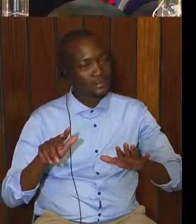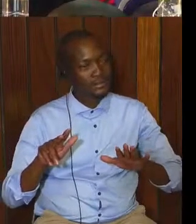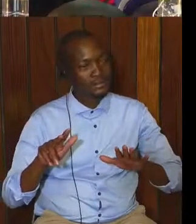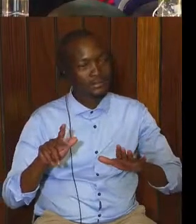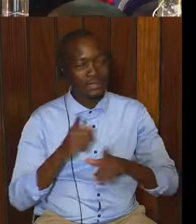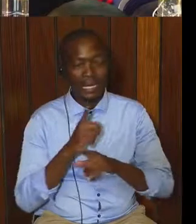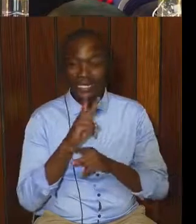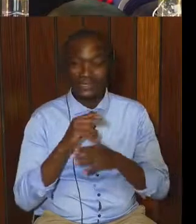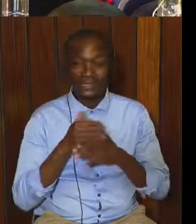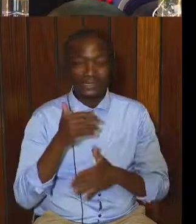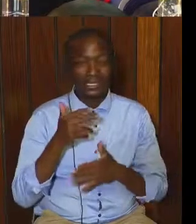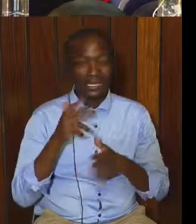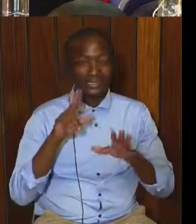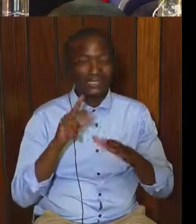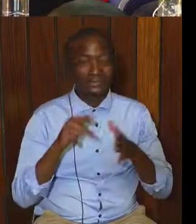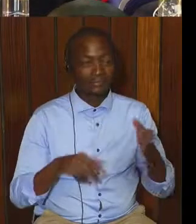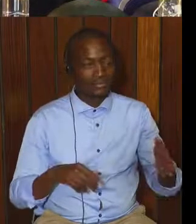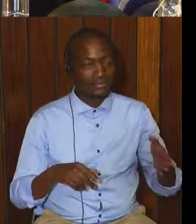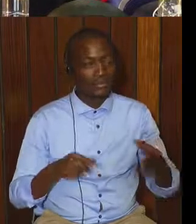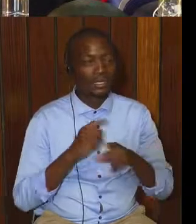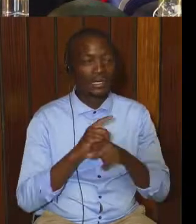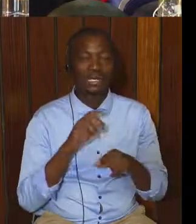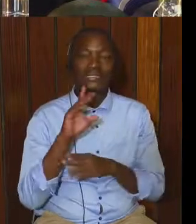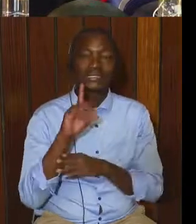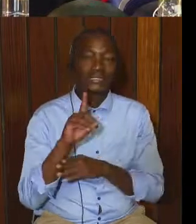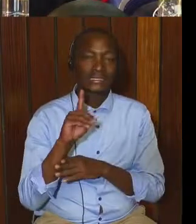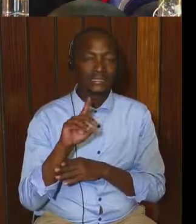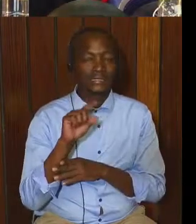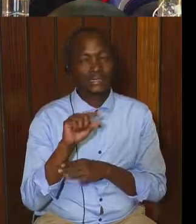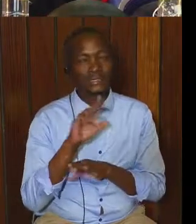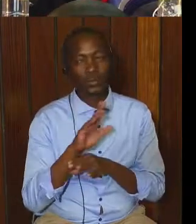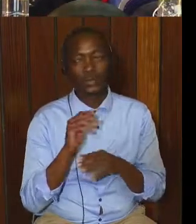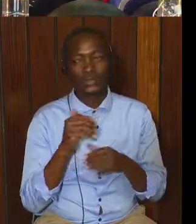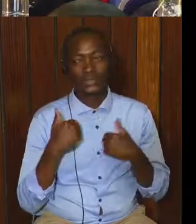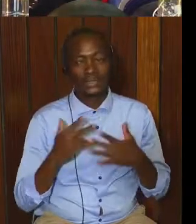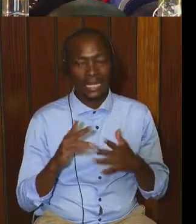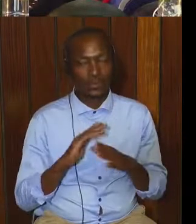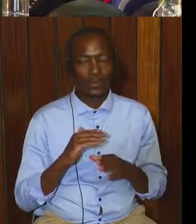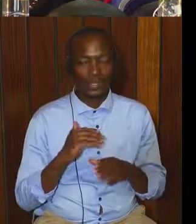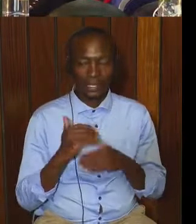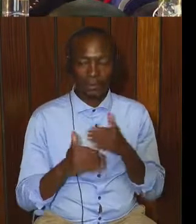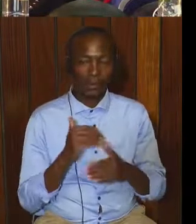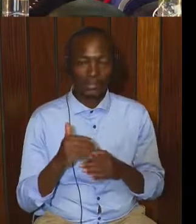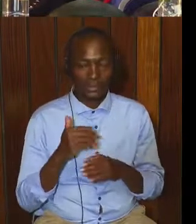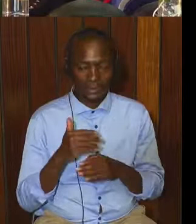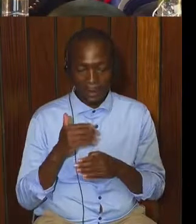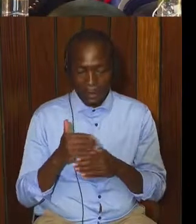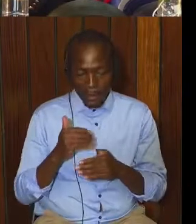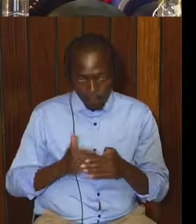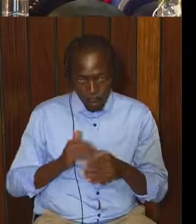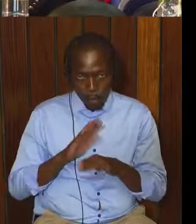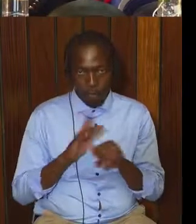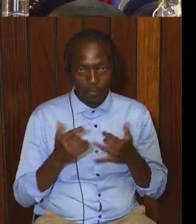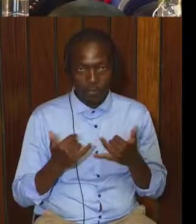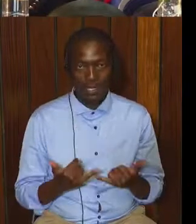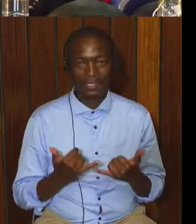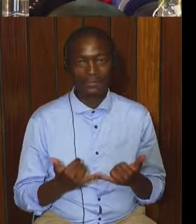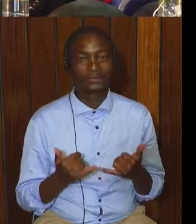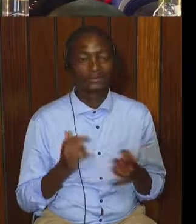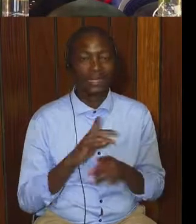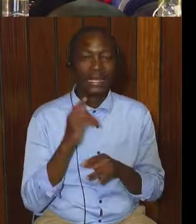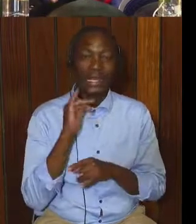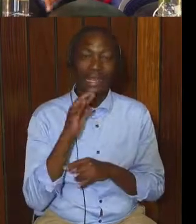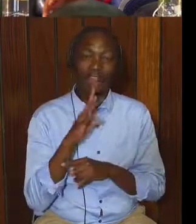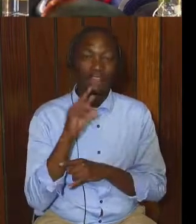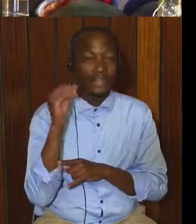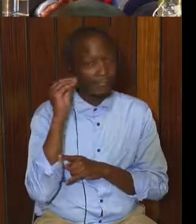the system. The DDG will just start with the process prior to where we are currently, if the information is needed